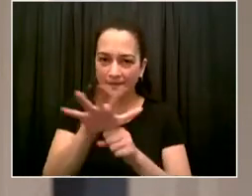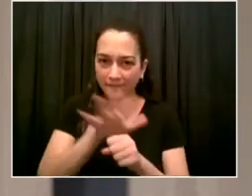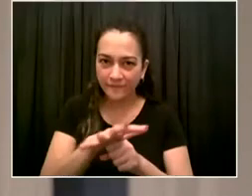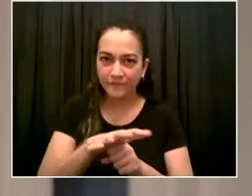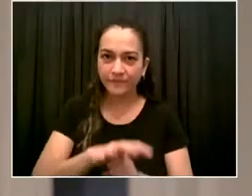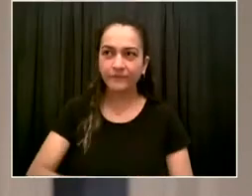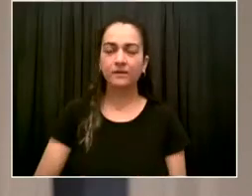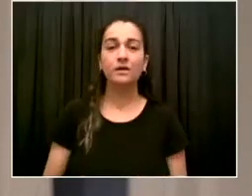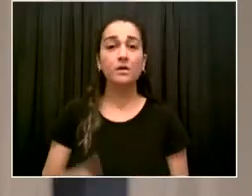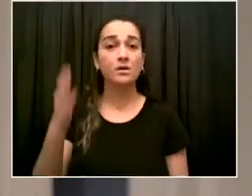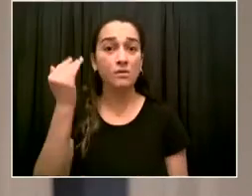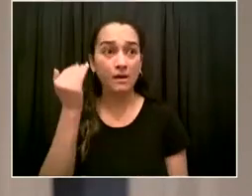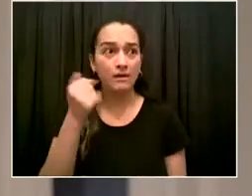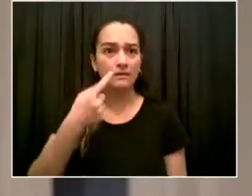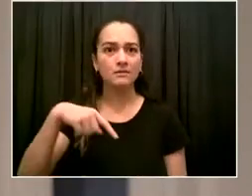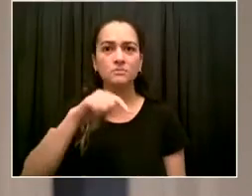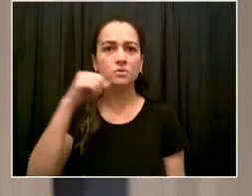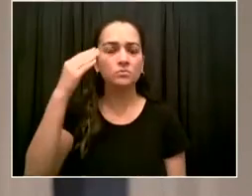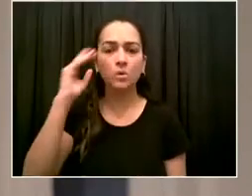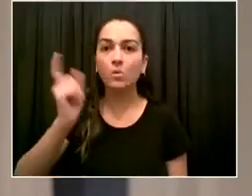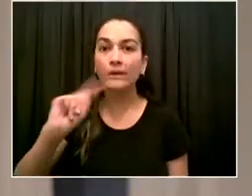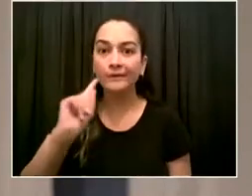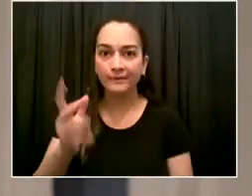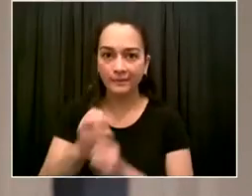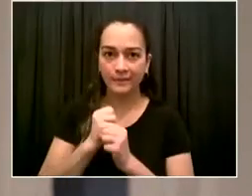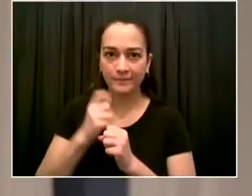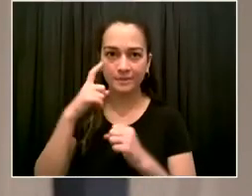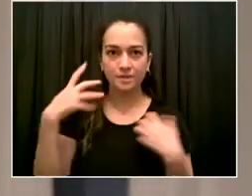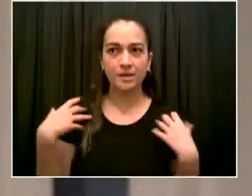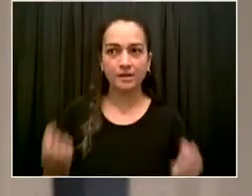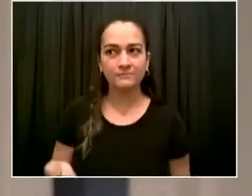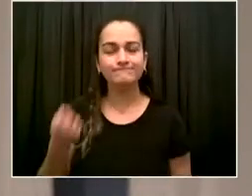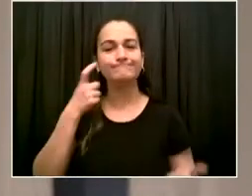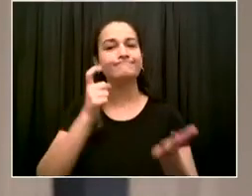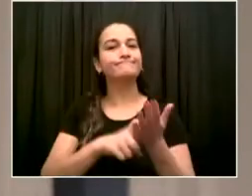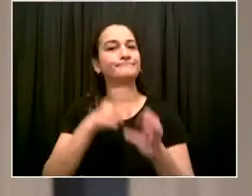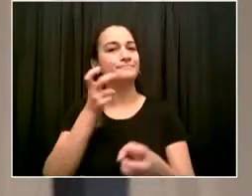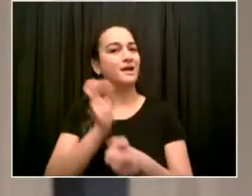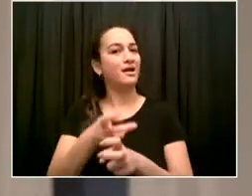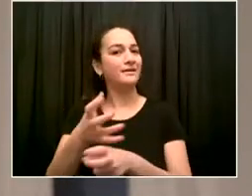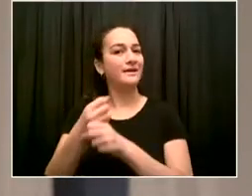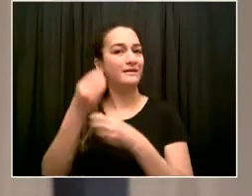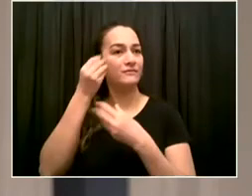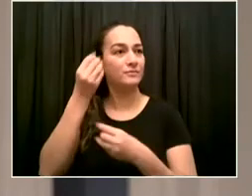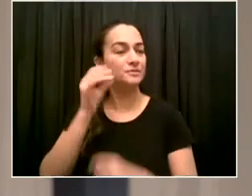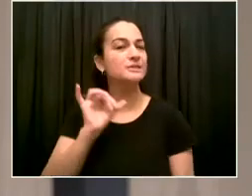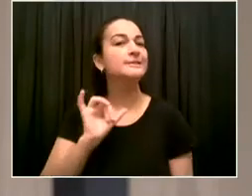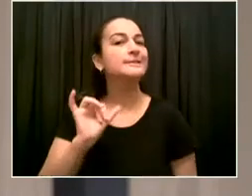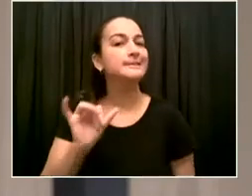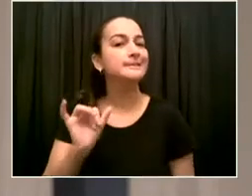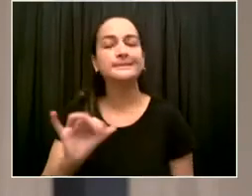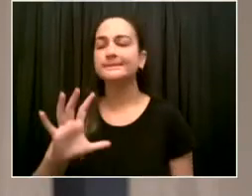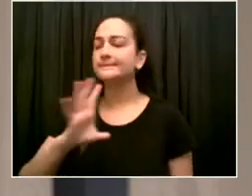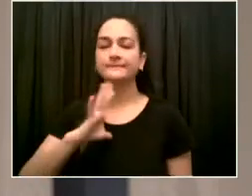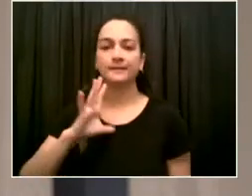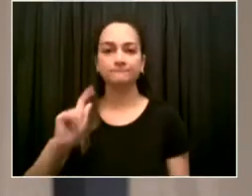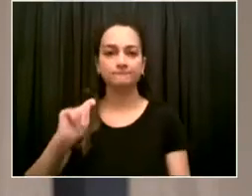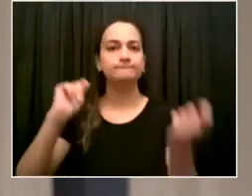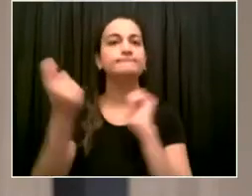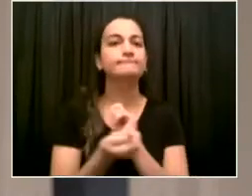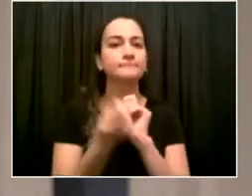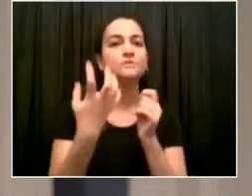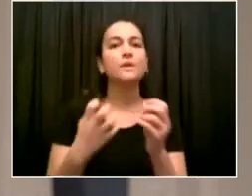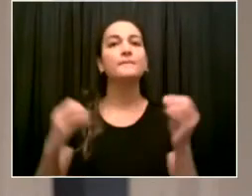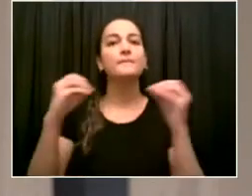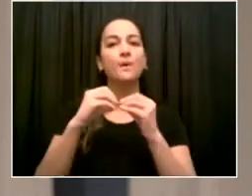help. We know mental health challenges are common. They are not signs of weakness or personal failure. They are